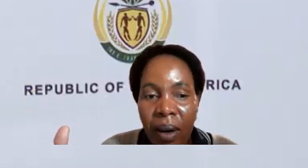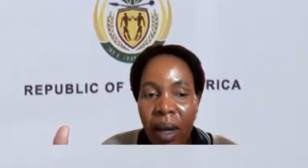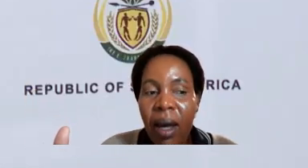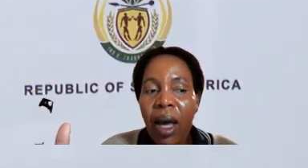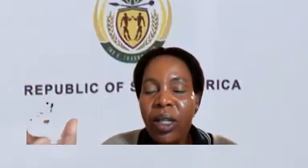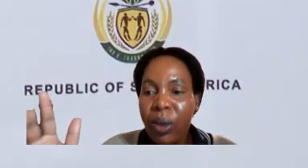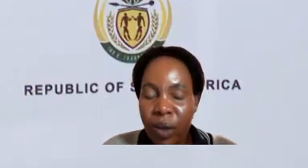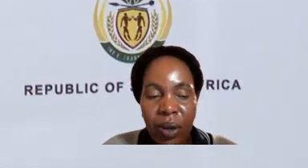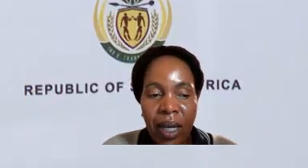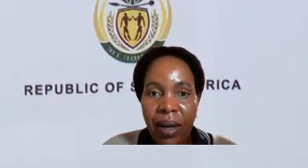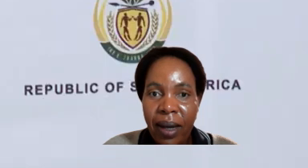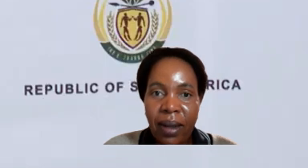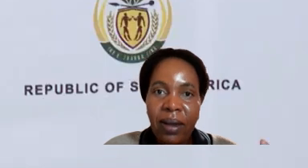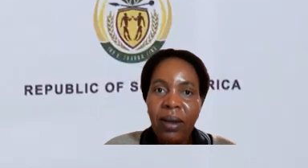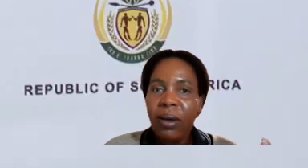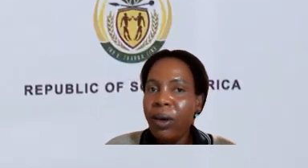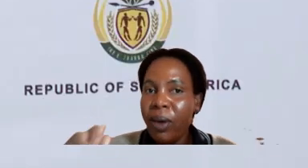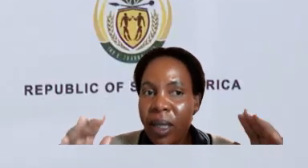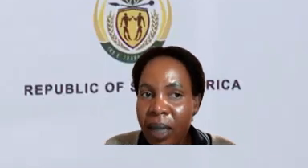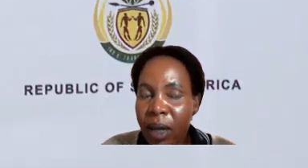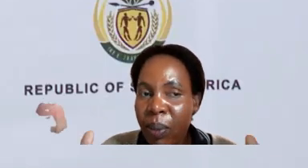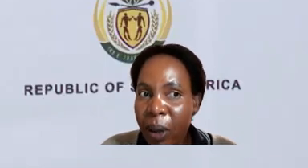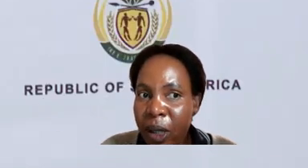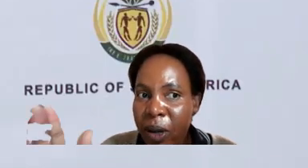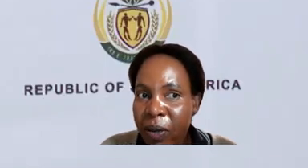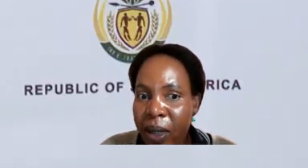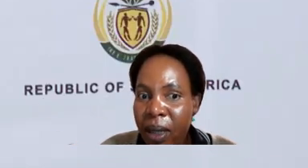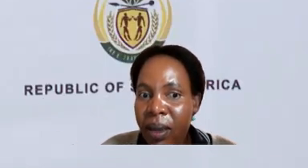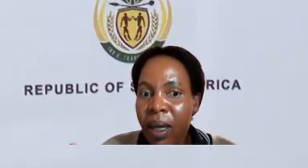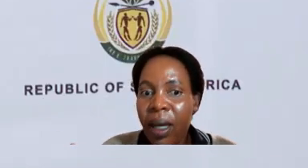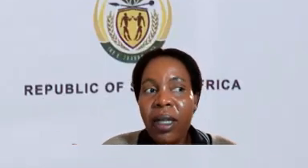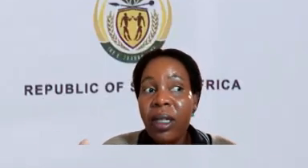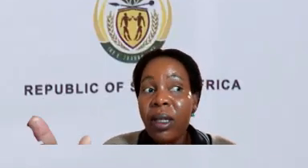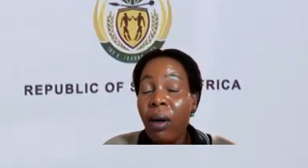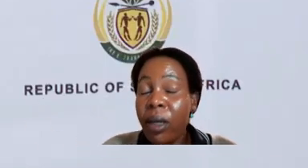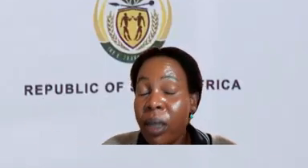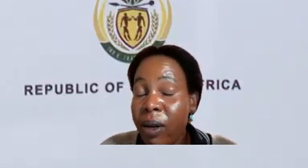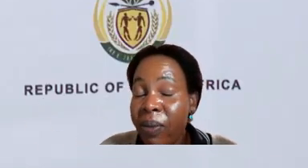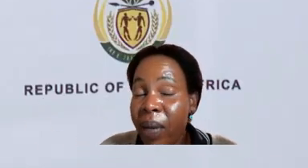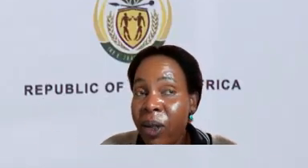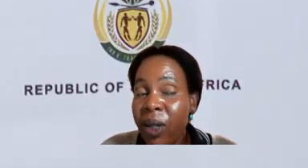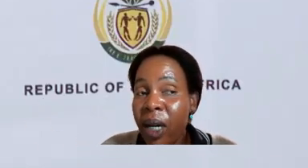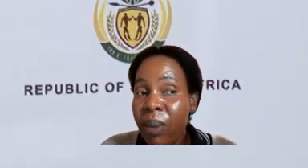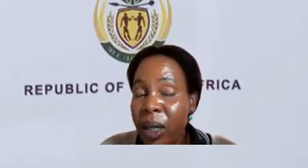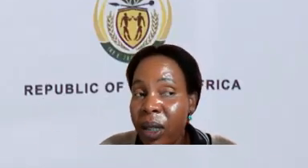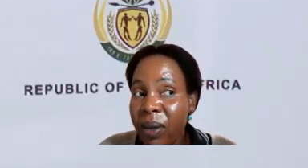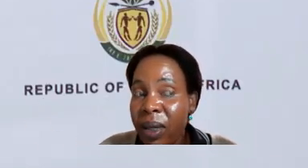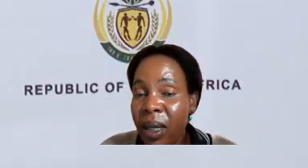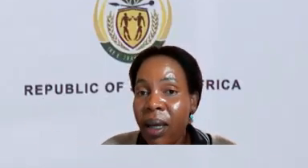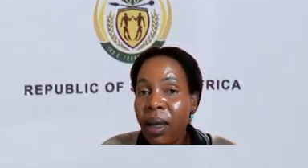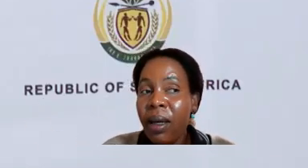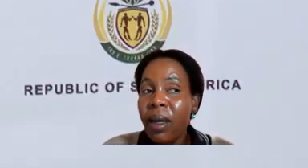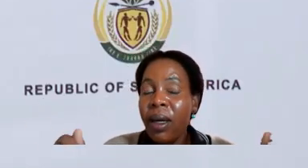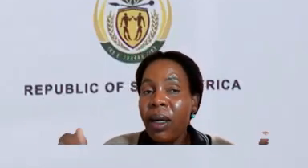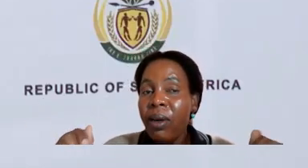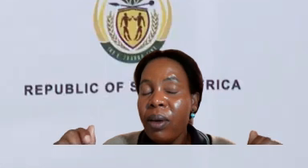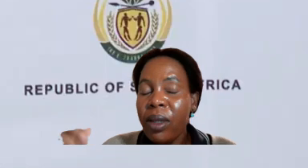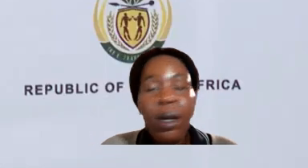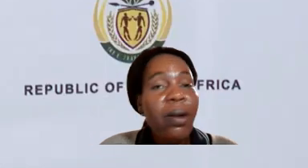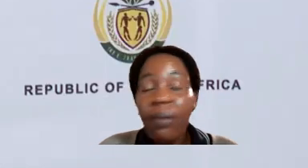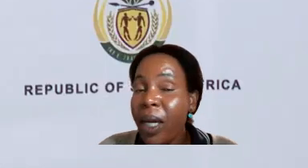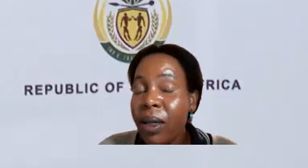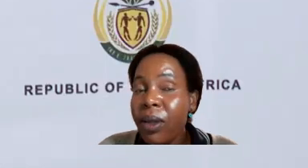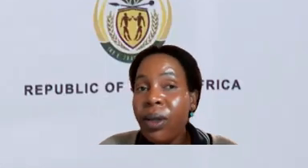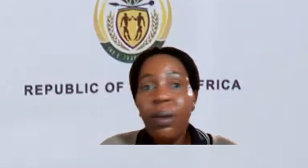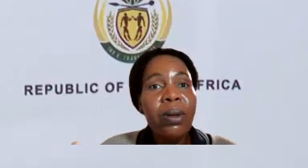great. It's good to hear that. Not going to send your police officers. Cost a lot of money to train a police officer.